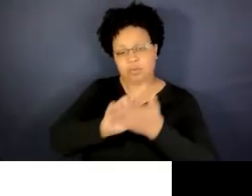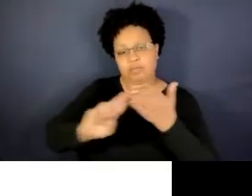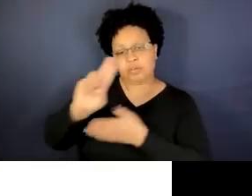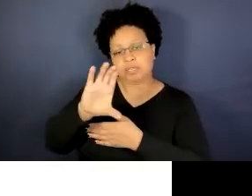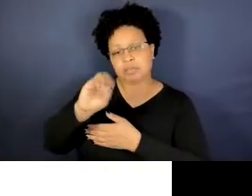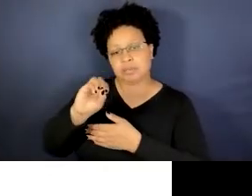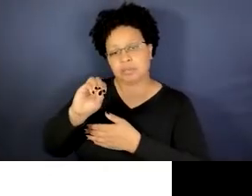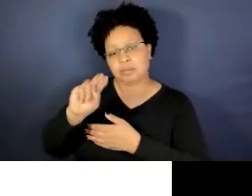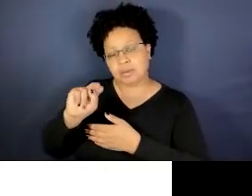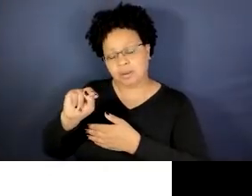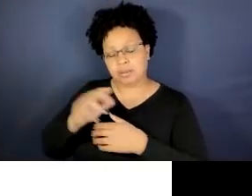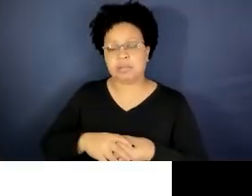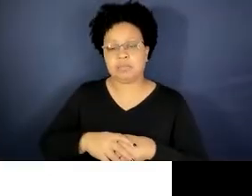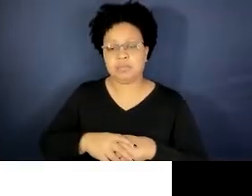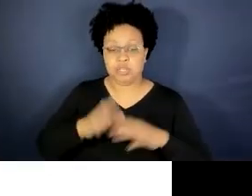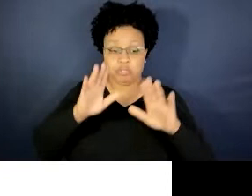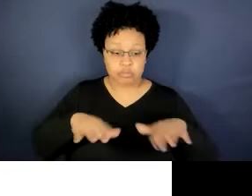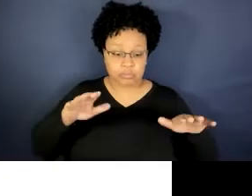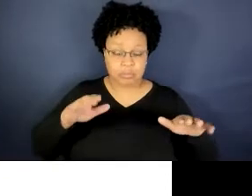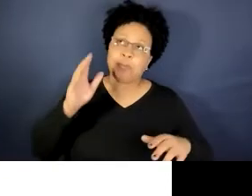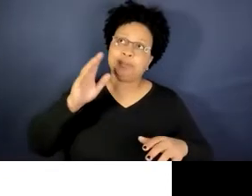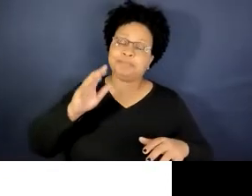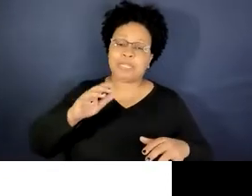all the time. When kids would come in and